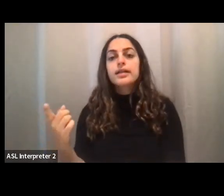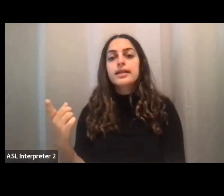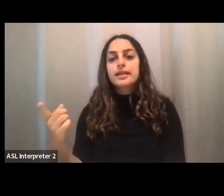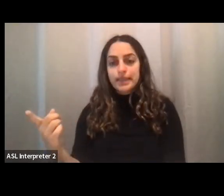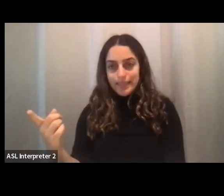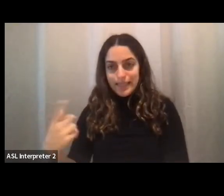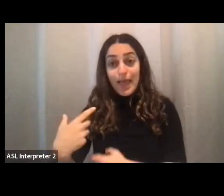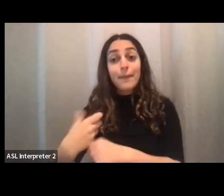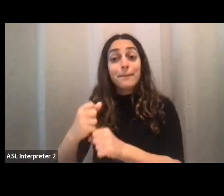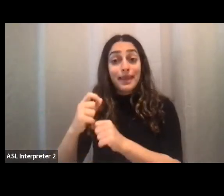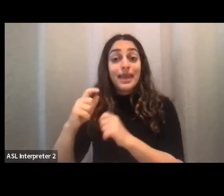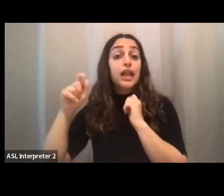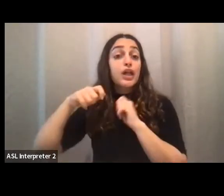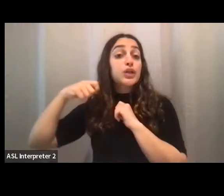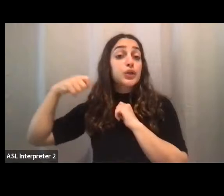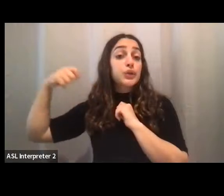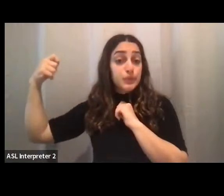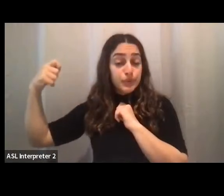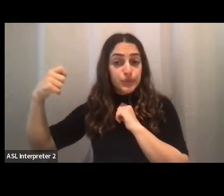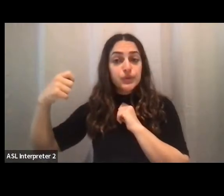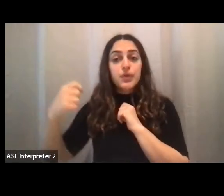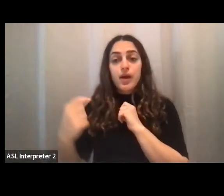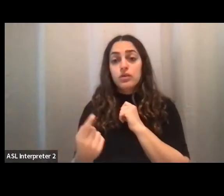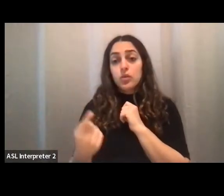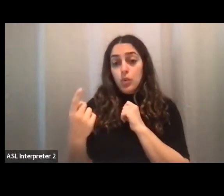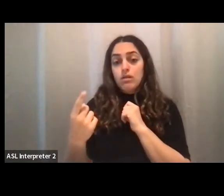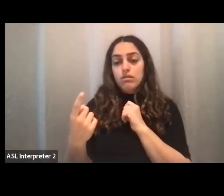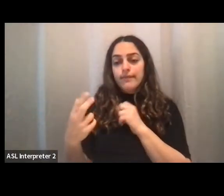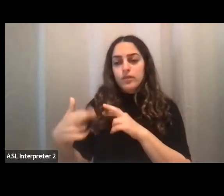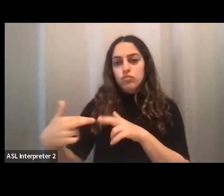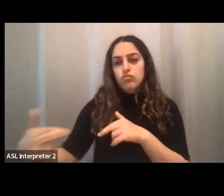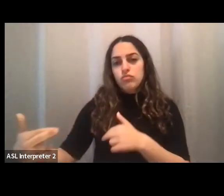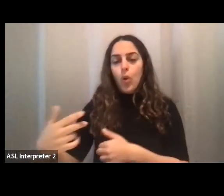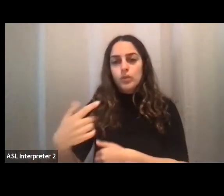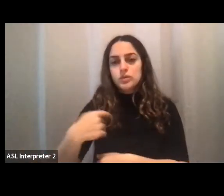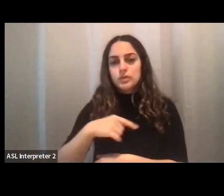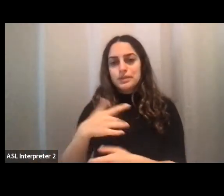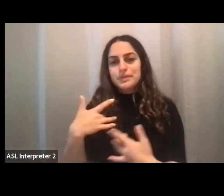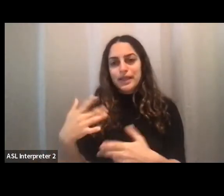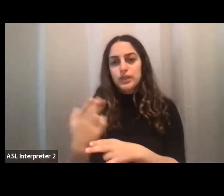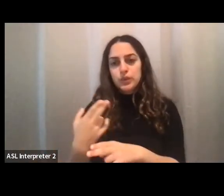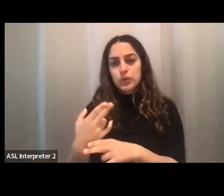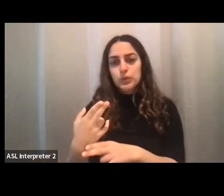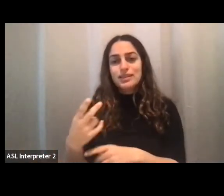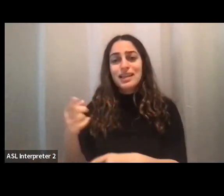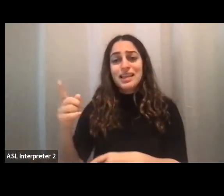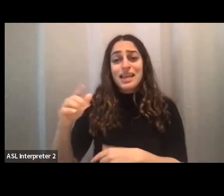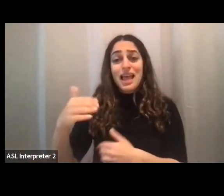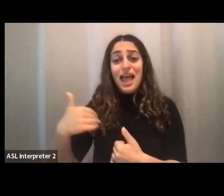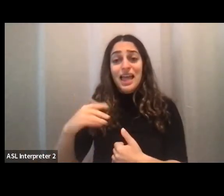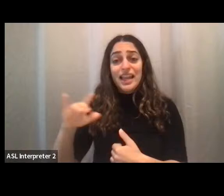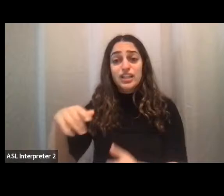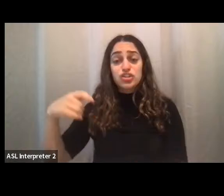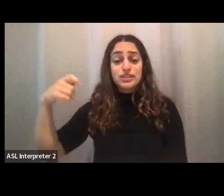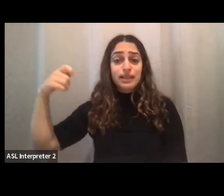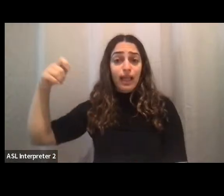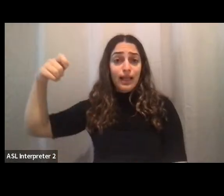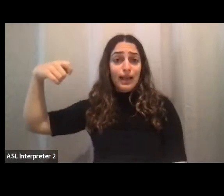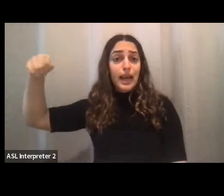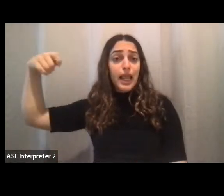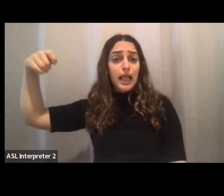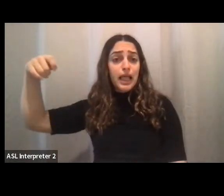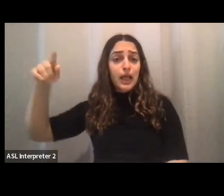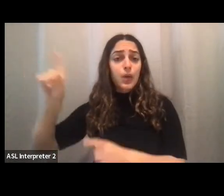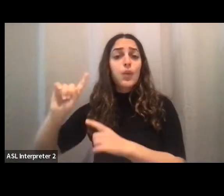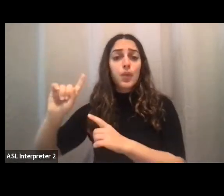around one of the ropes that we normally use and had it dangling in front of the contacts where he was standing